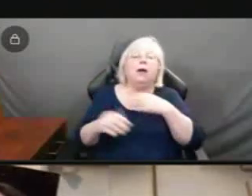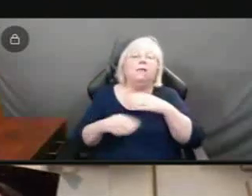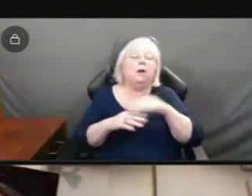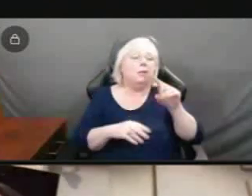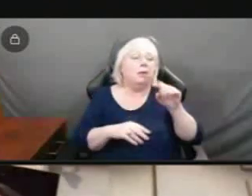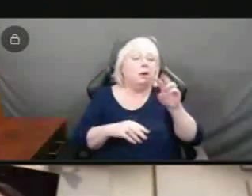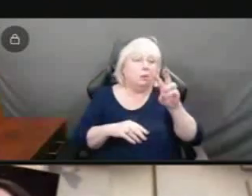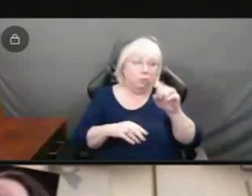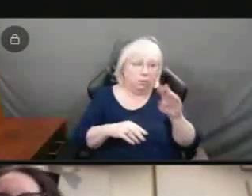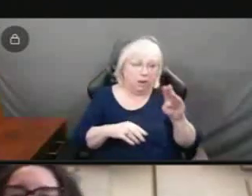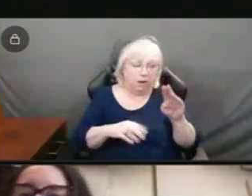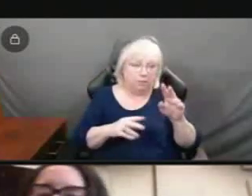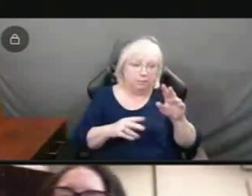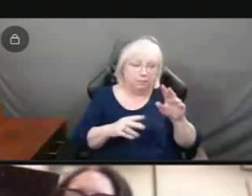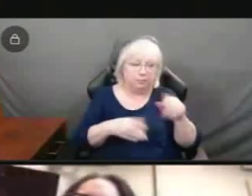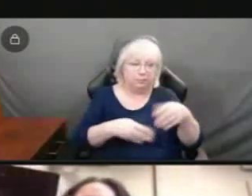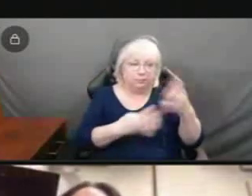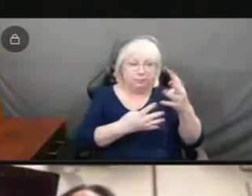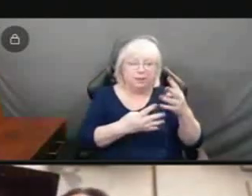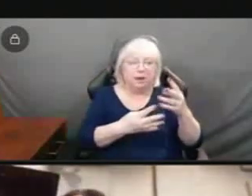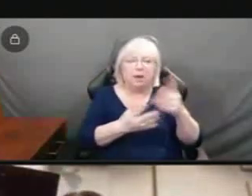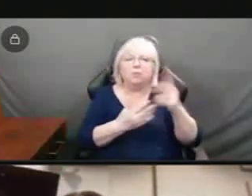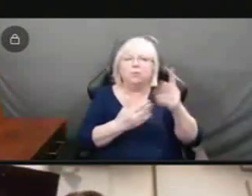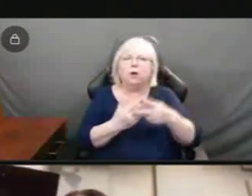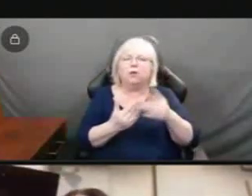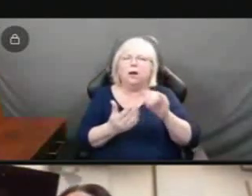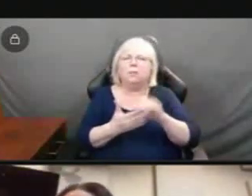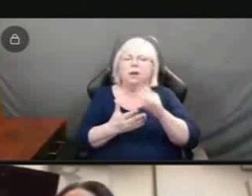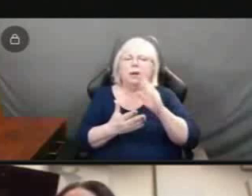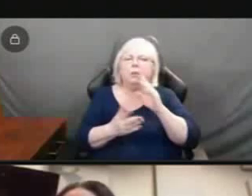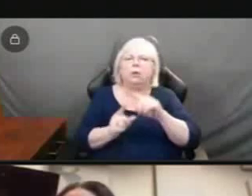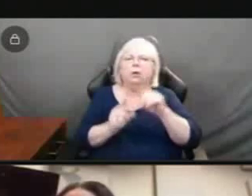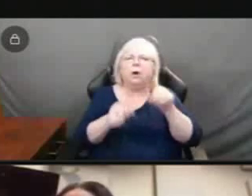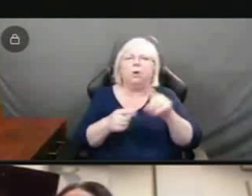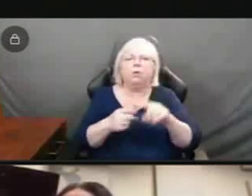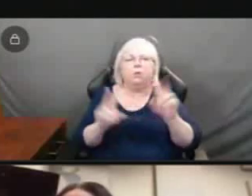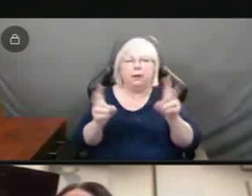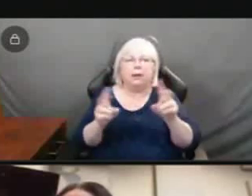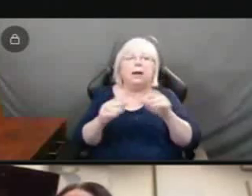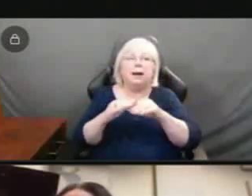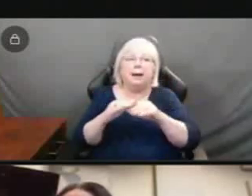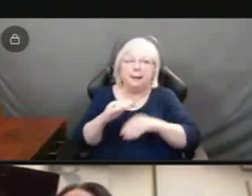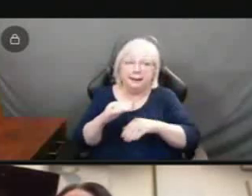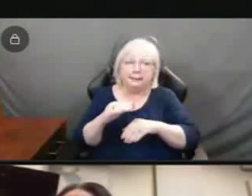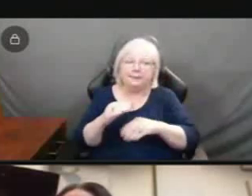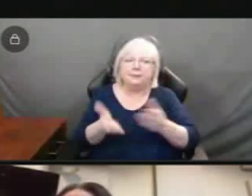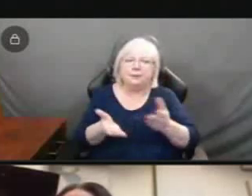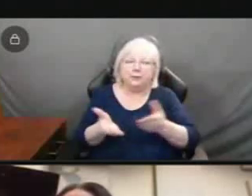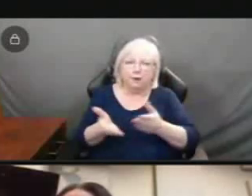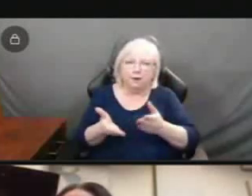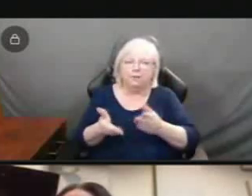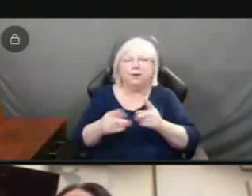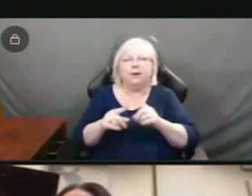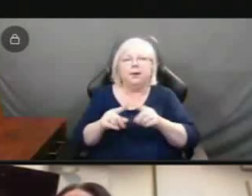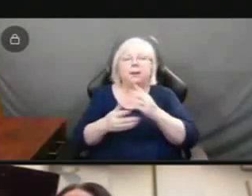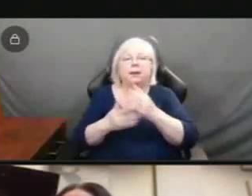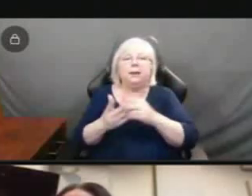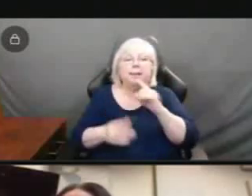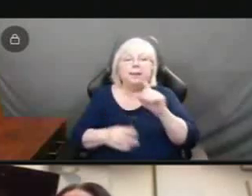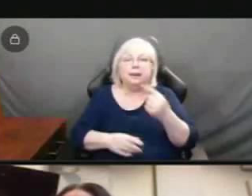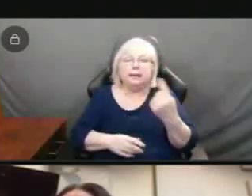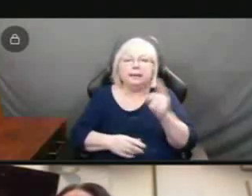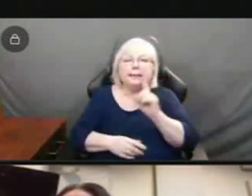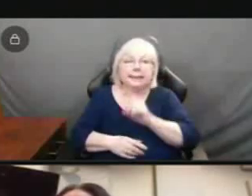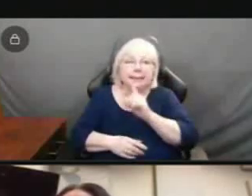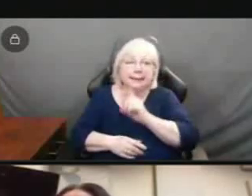website programs that are going to go to the underserved. But some of the single moms that